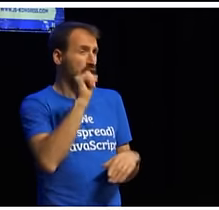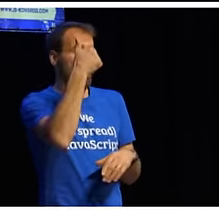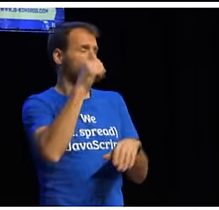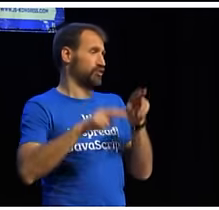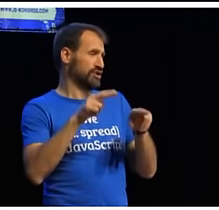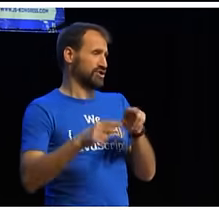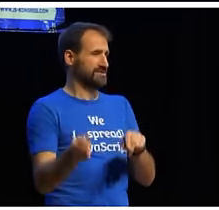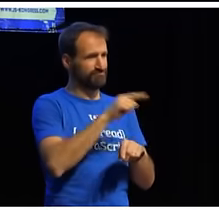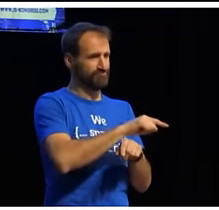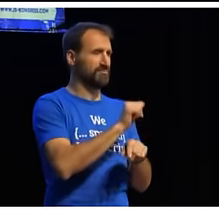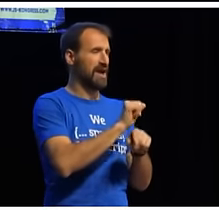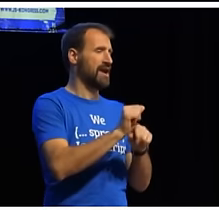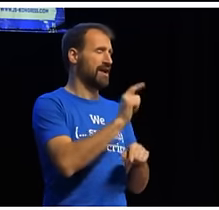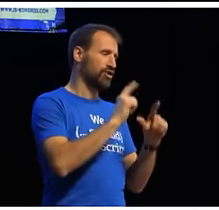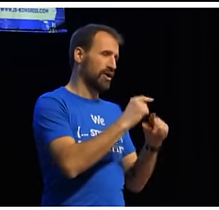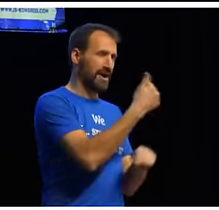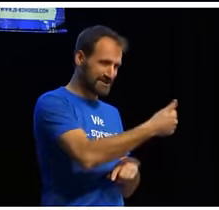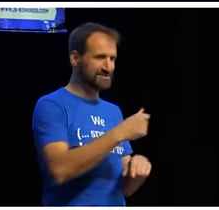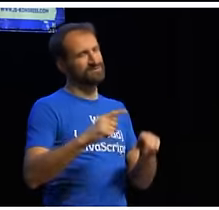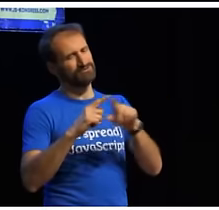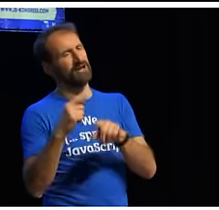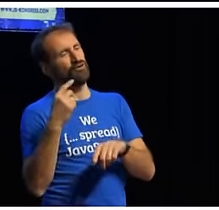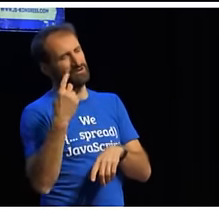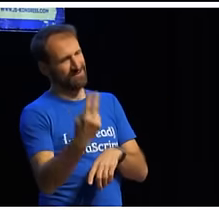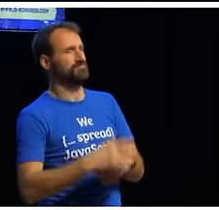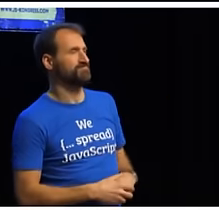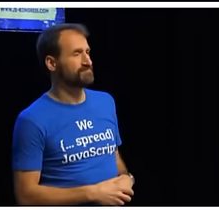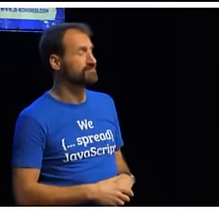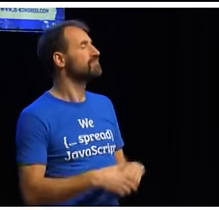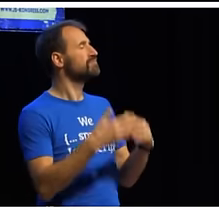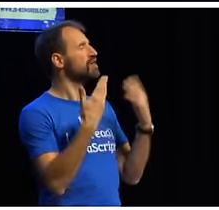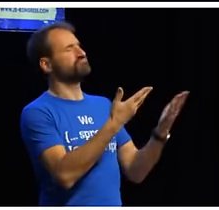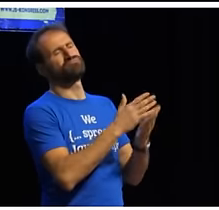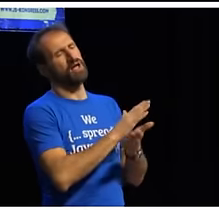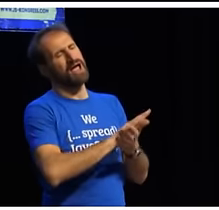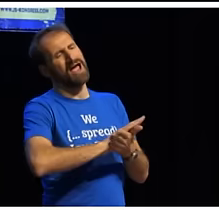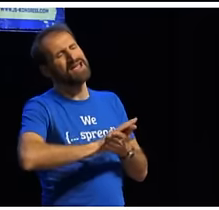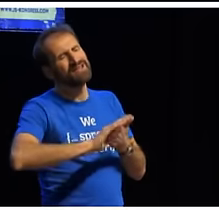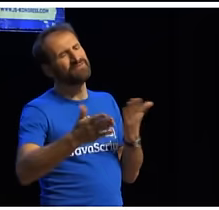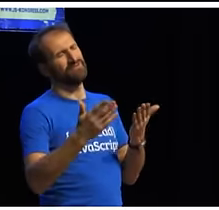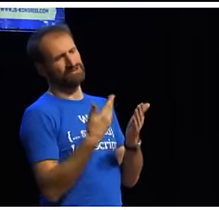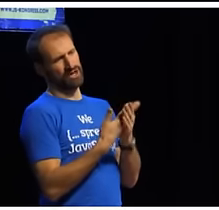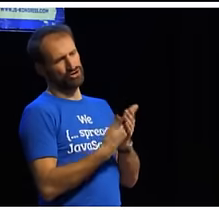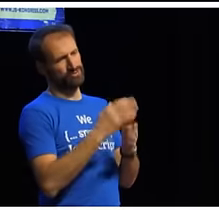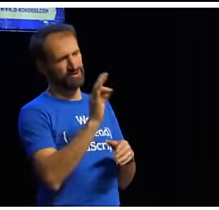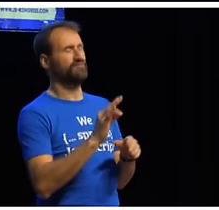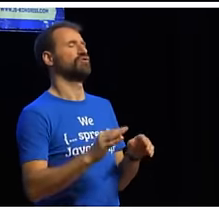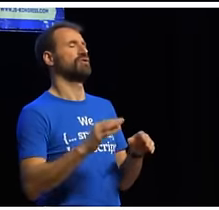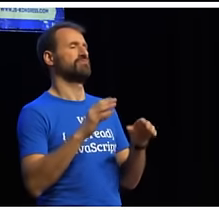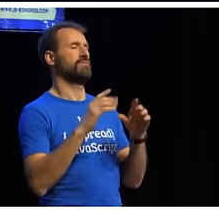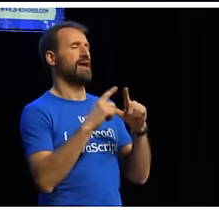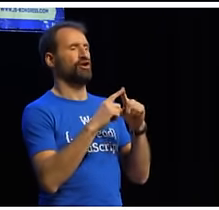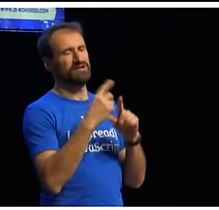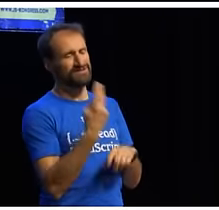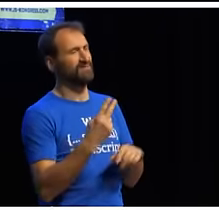So here's an example of a simple Angular 2 component. This example is